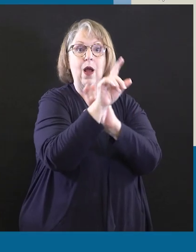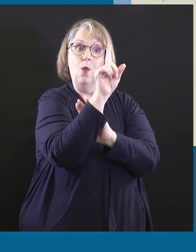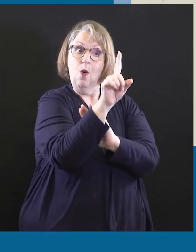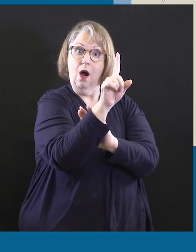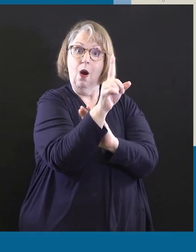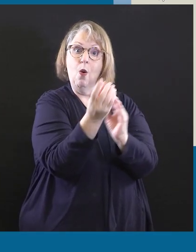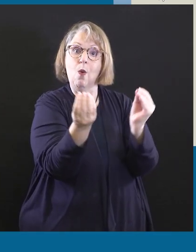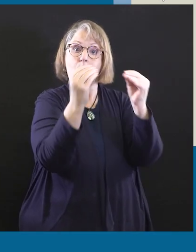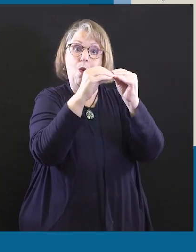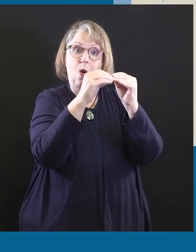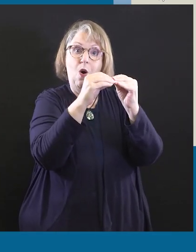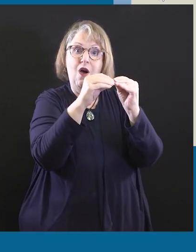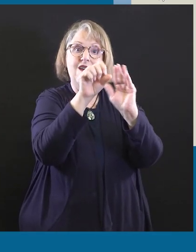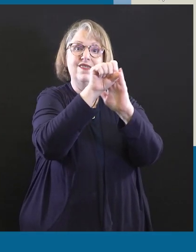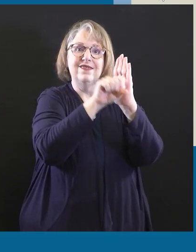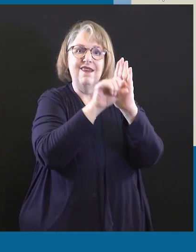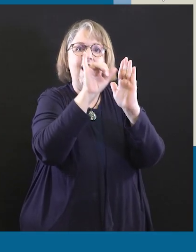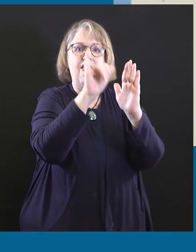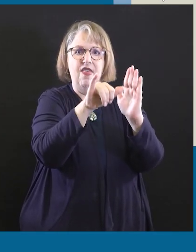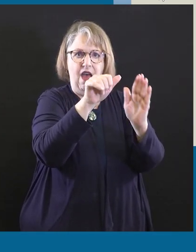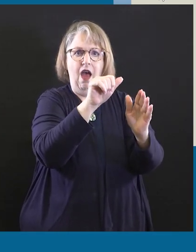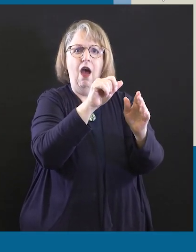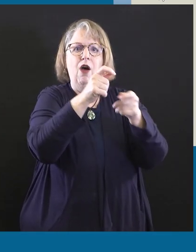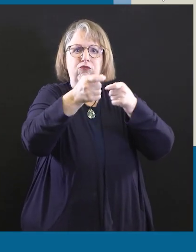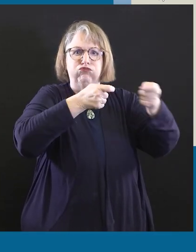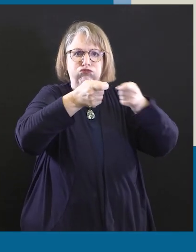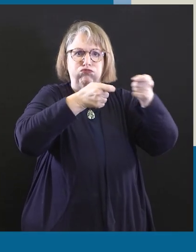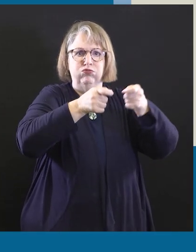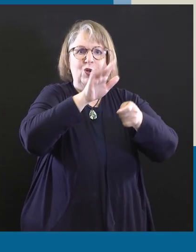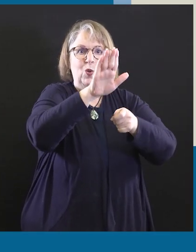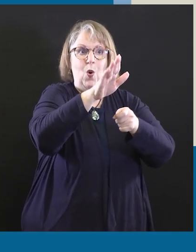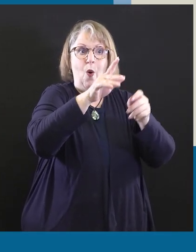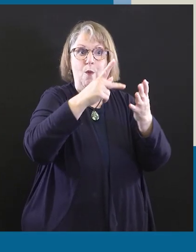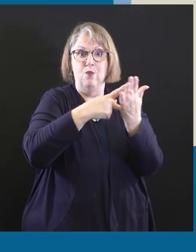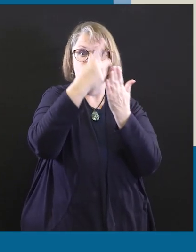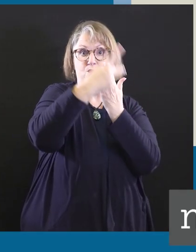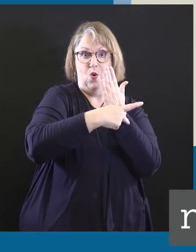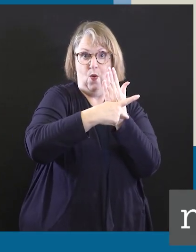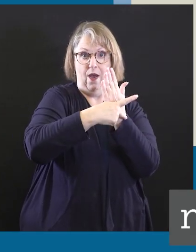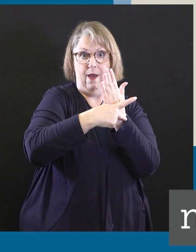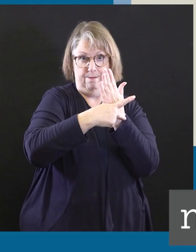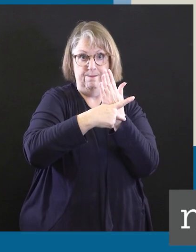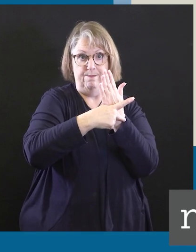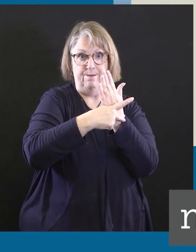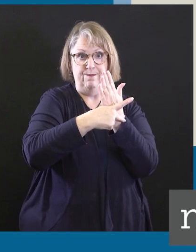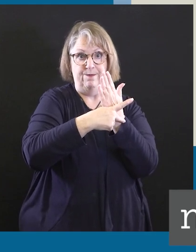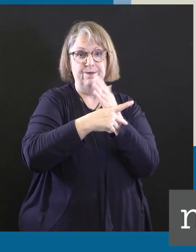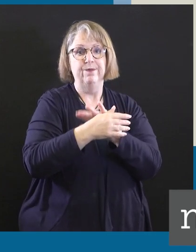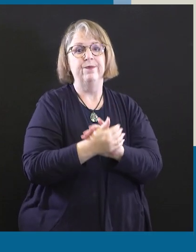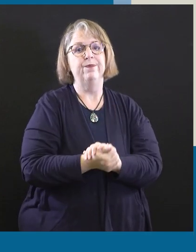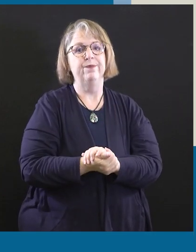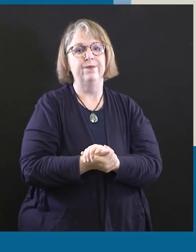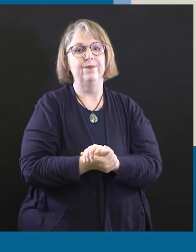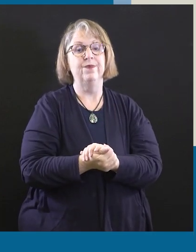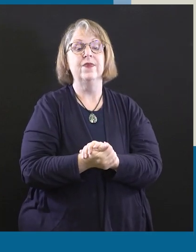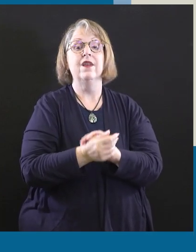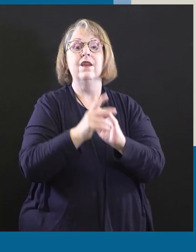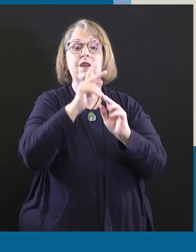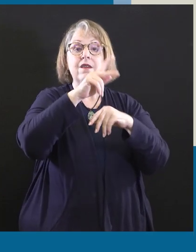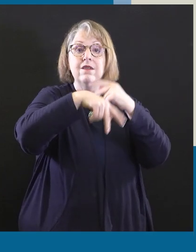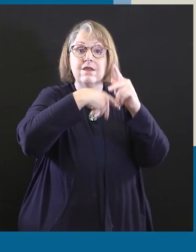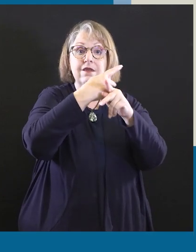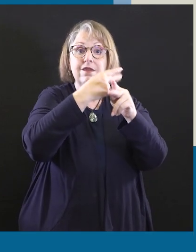The organization location. If the organization serves more than one state, then include that so